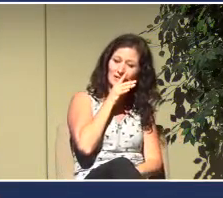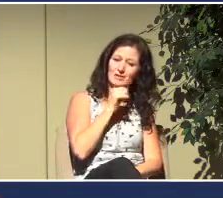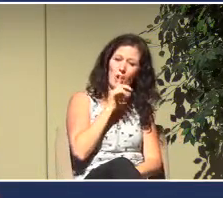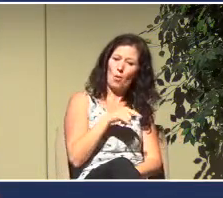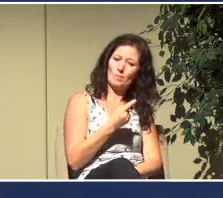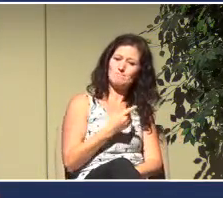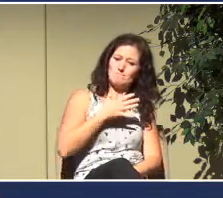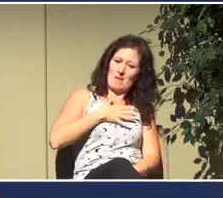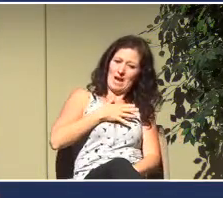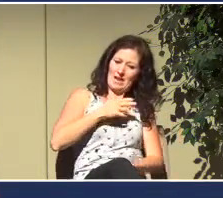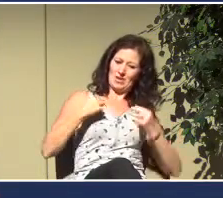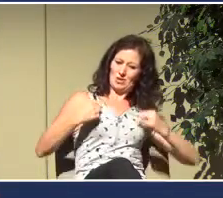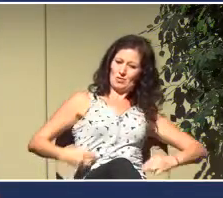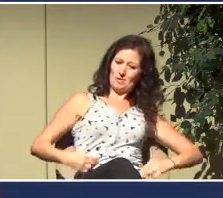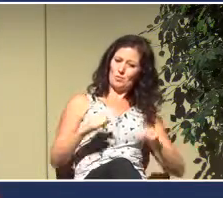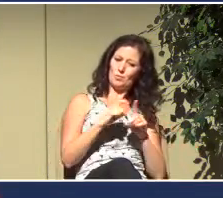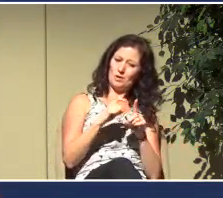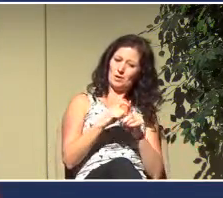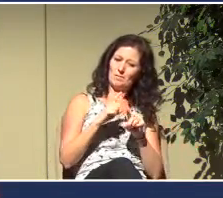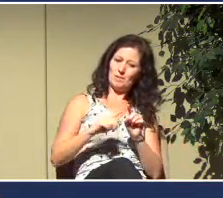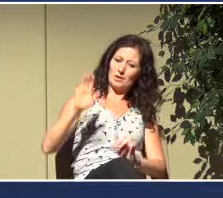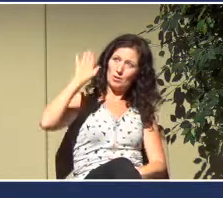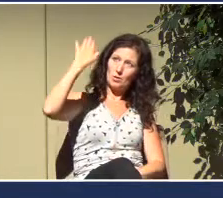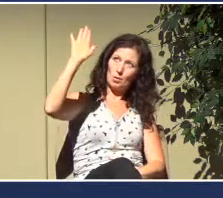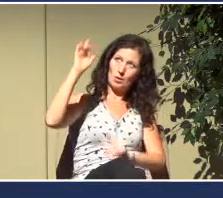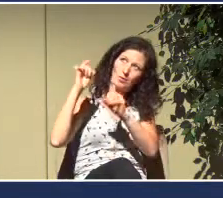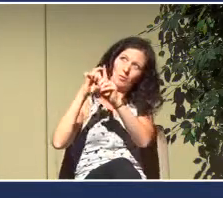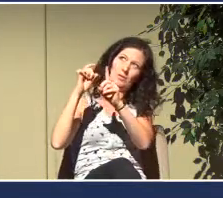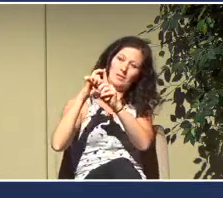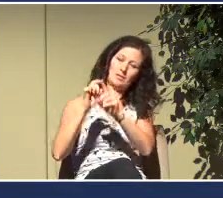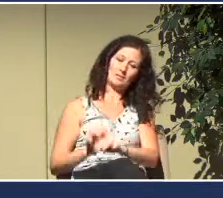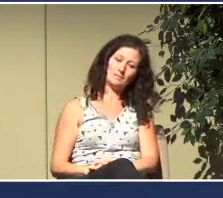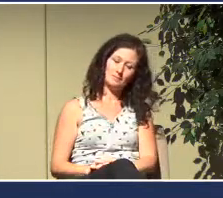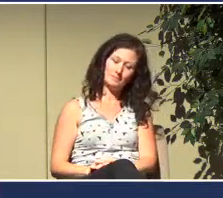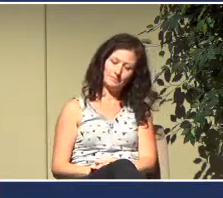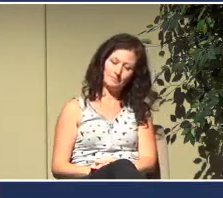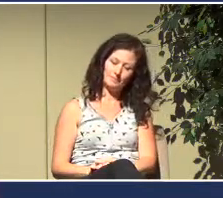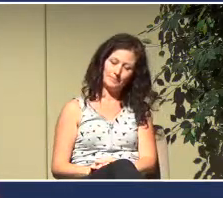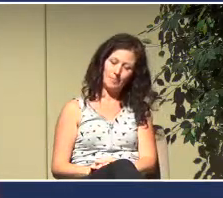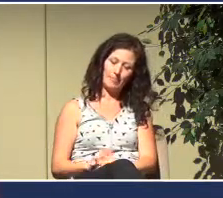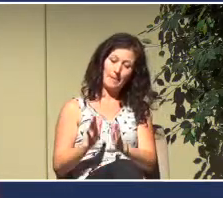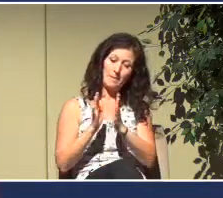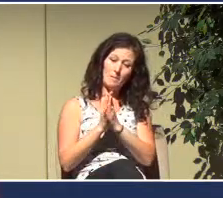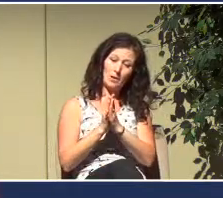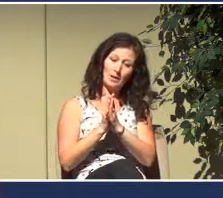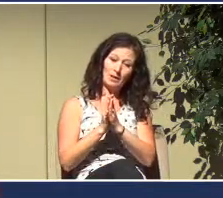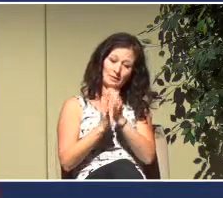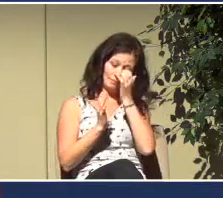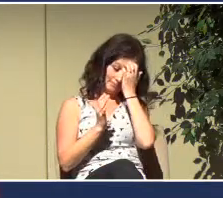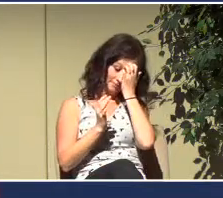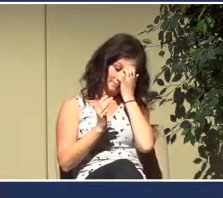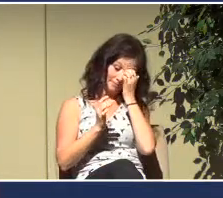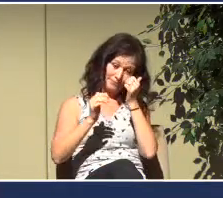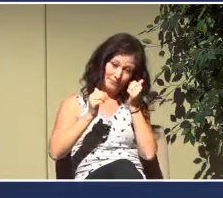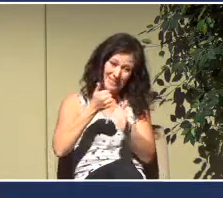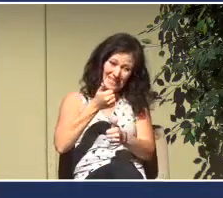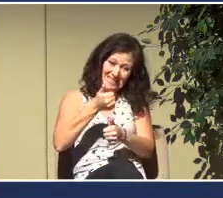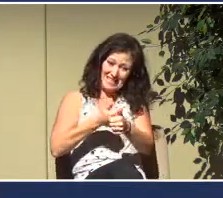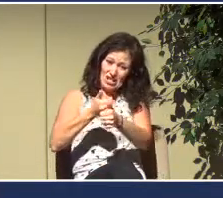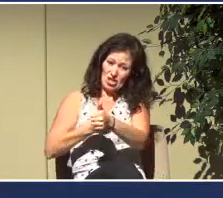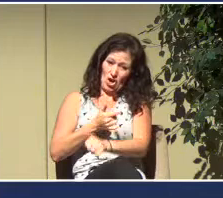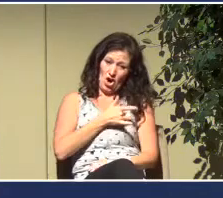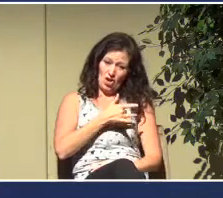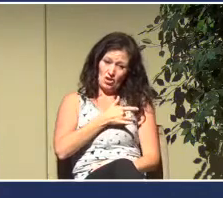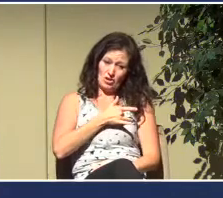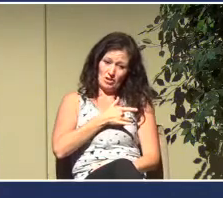them and use them for your purposes. We pray that you will move in all of our hearts, that you will work in our